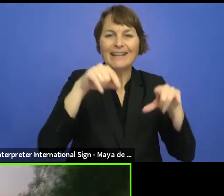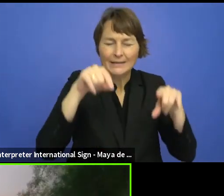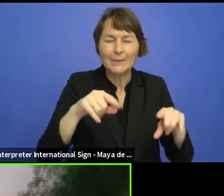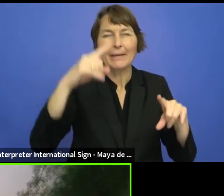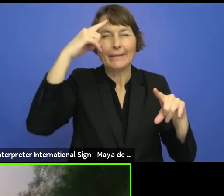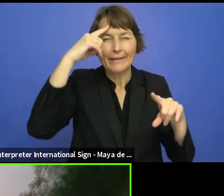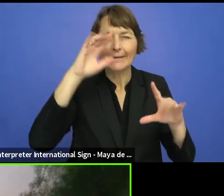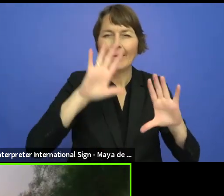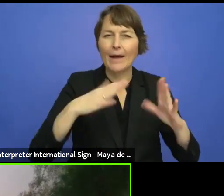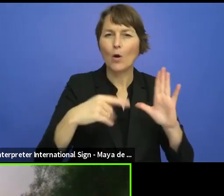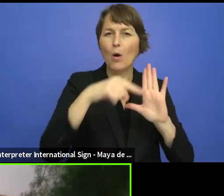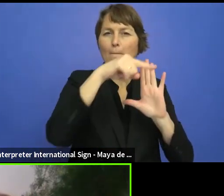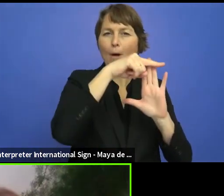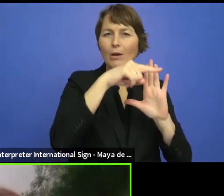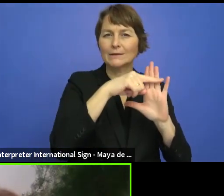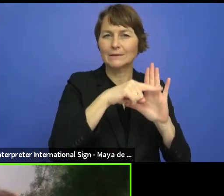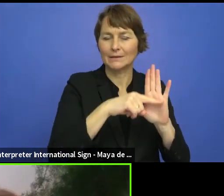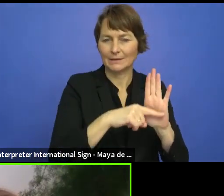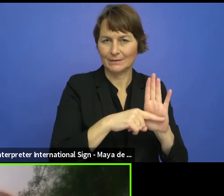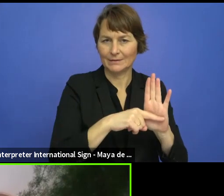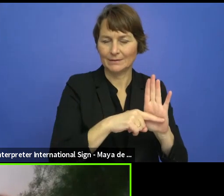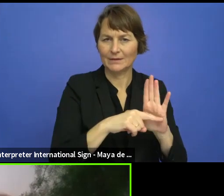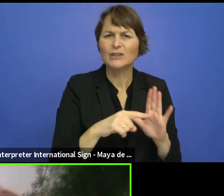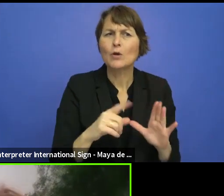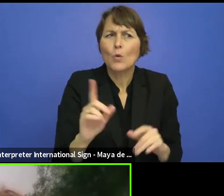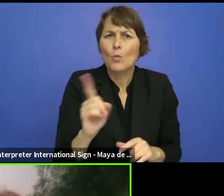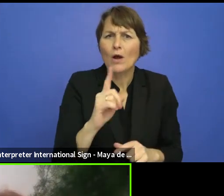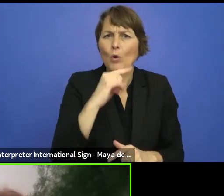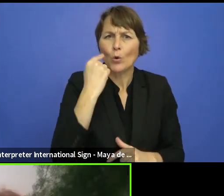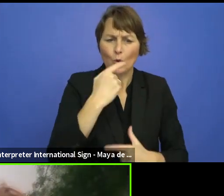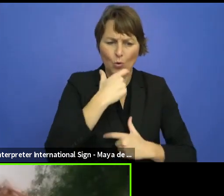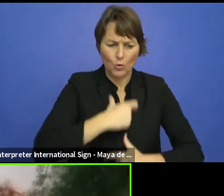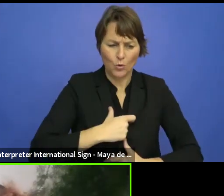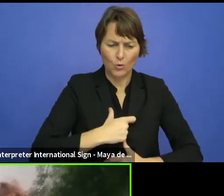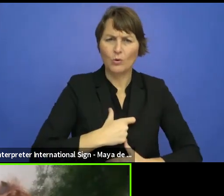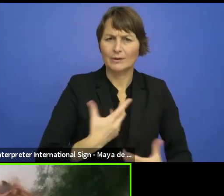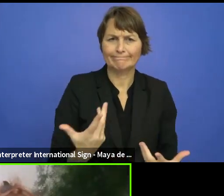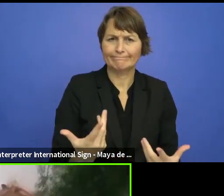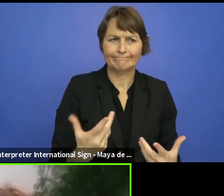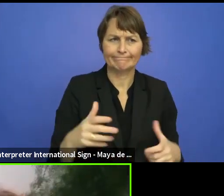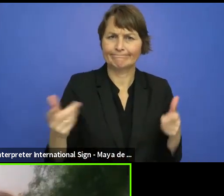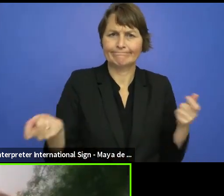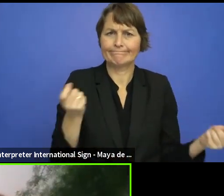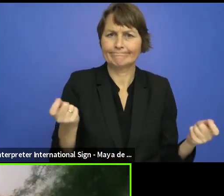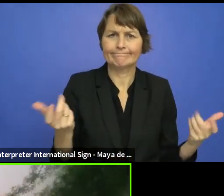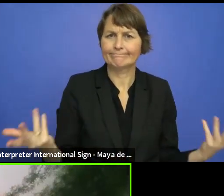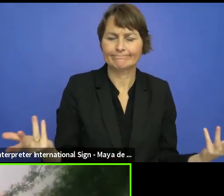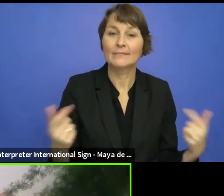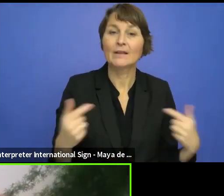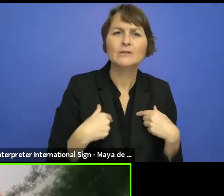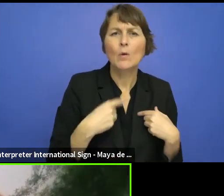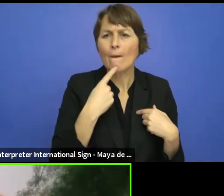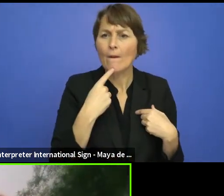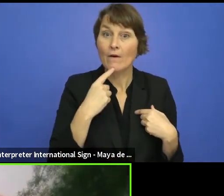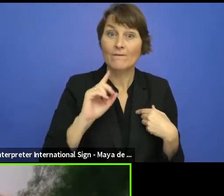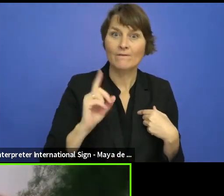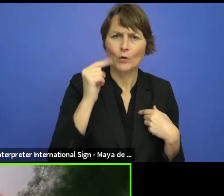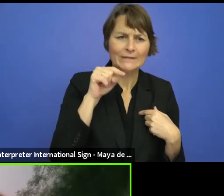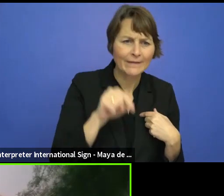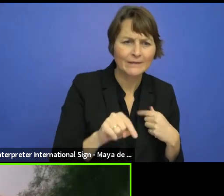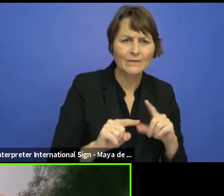We recognize where our agency lies and we work out what we can do directly and what we need around us,